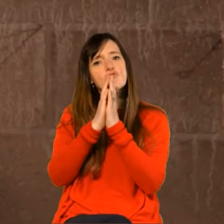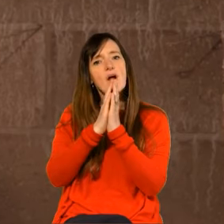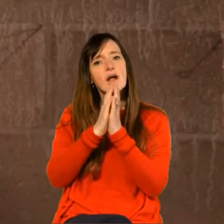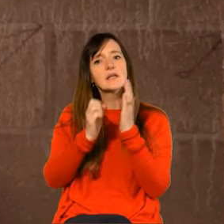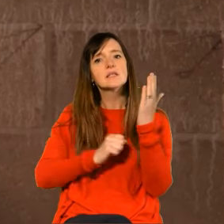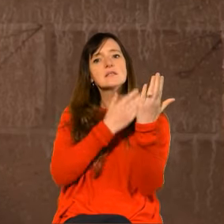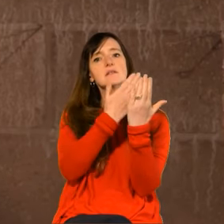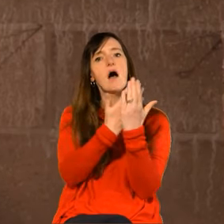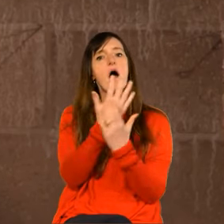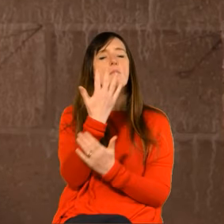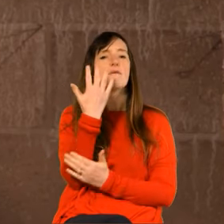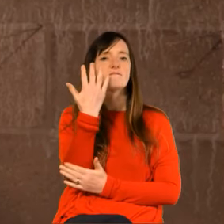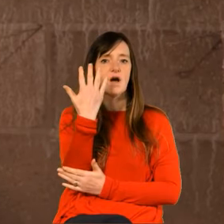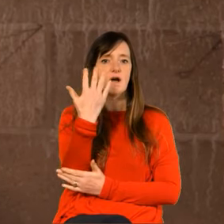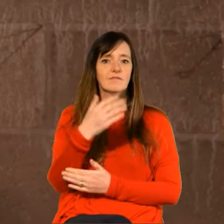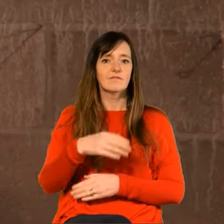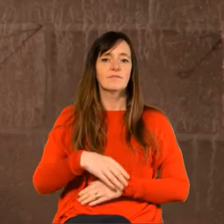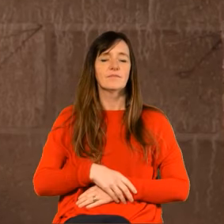now.